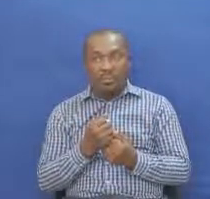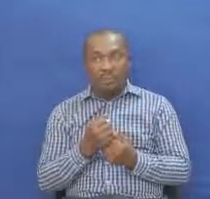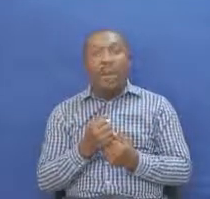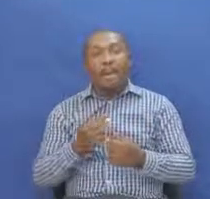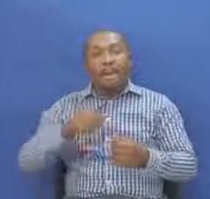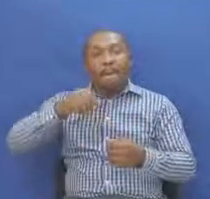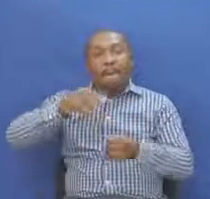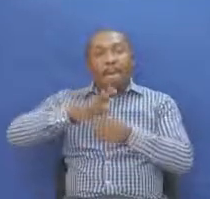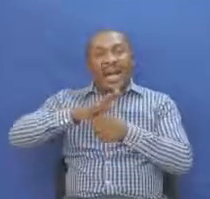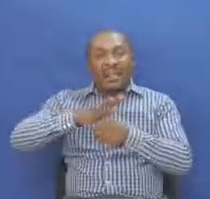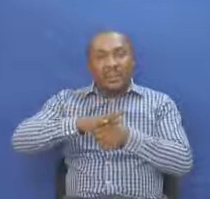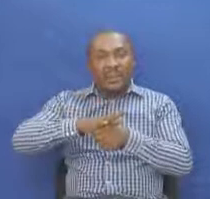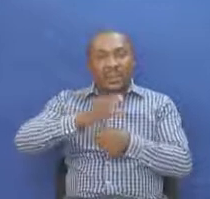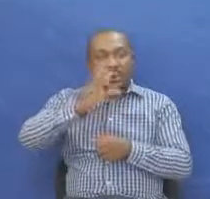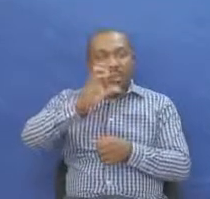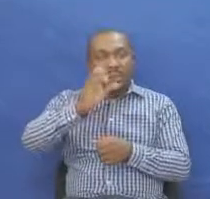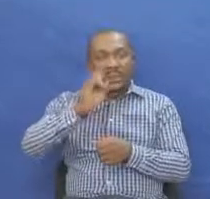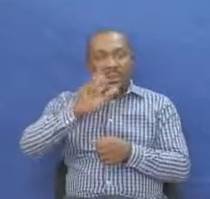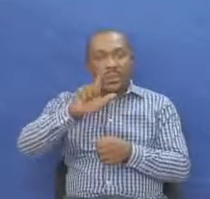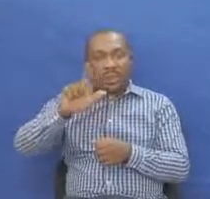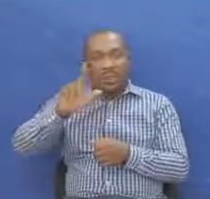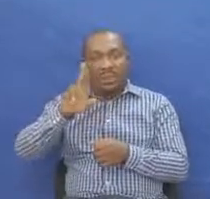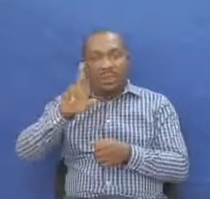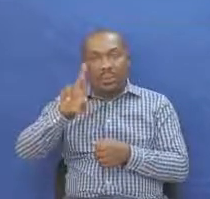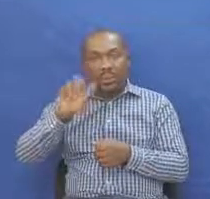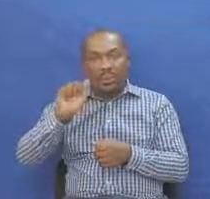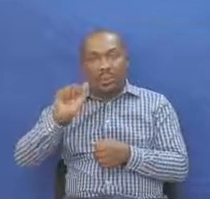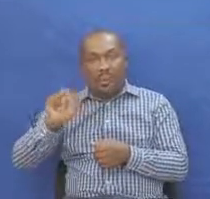Multicellular organisms is made up